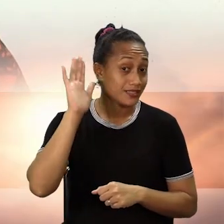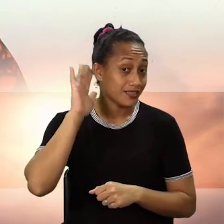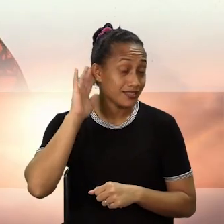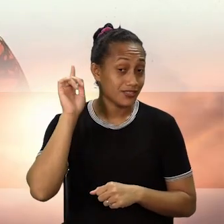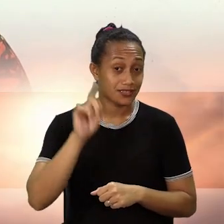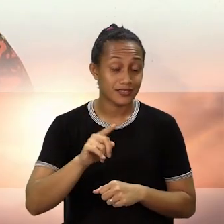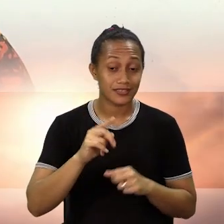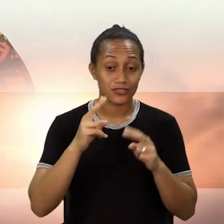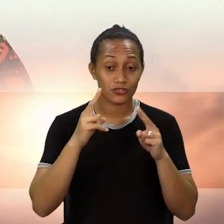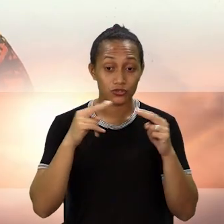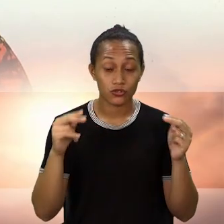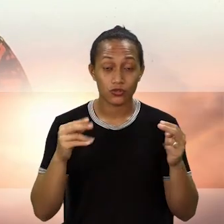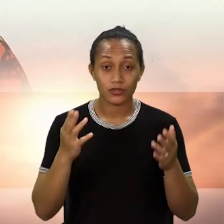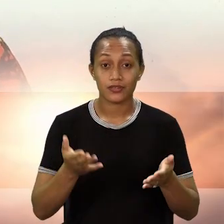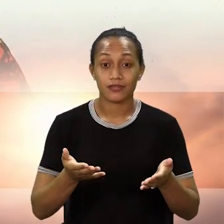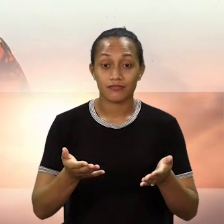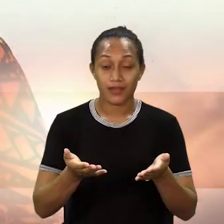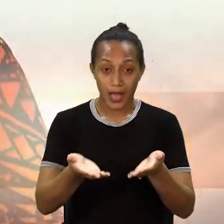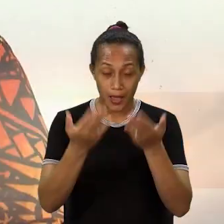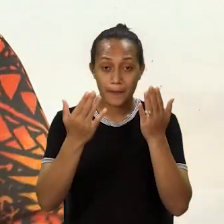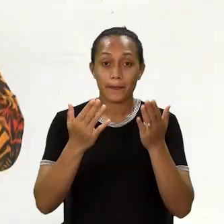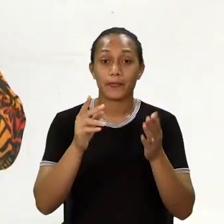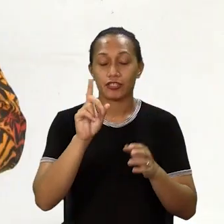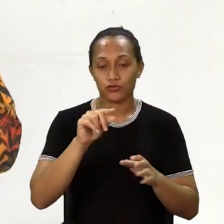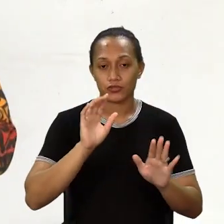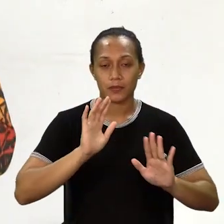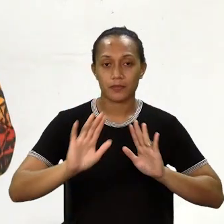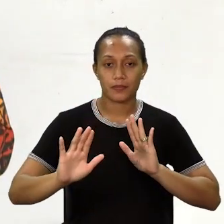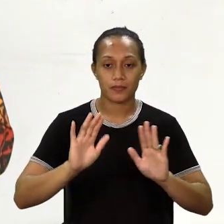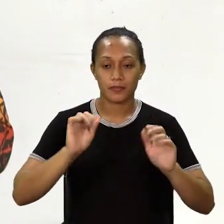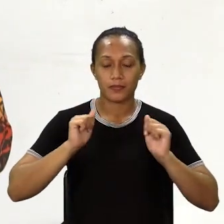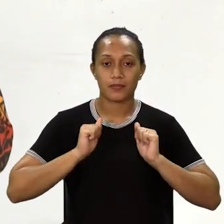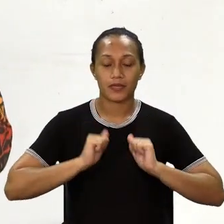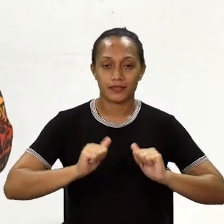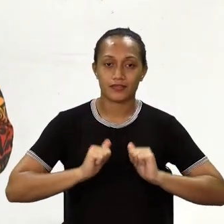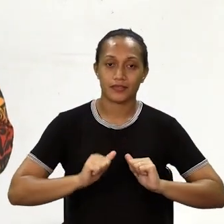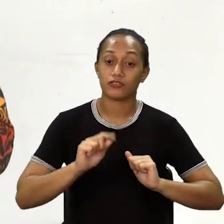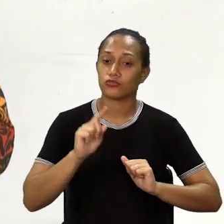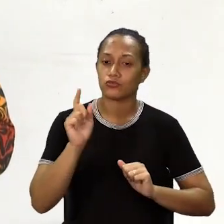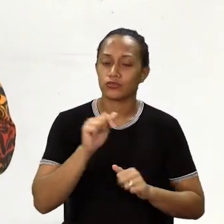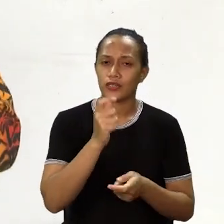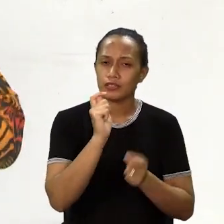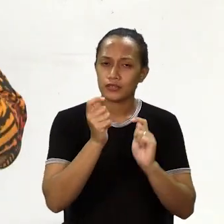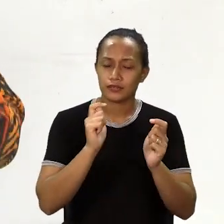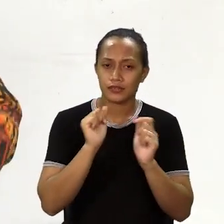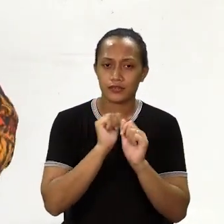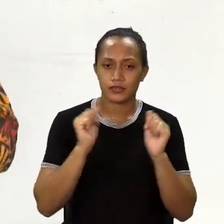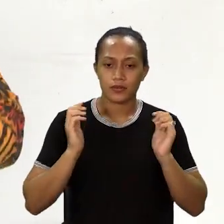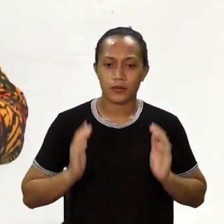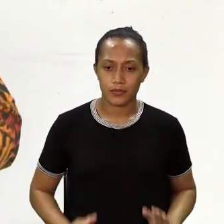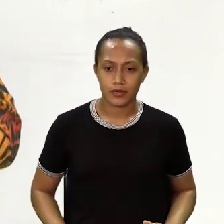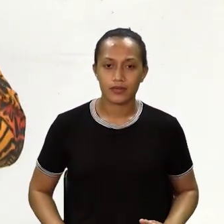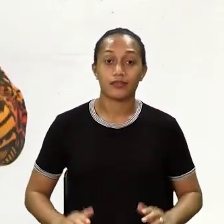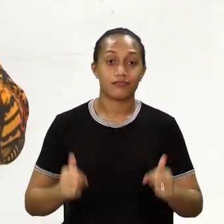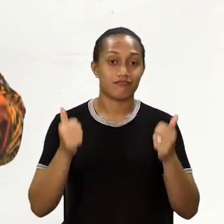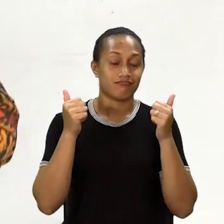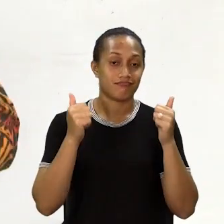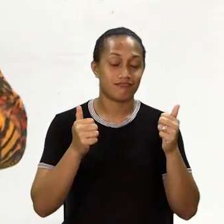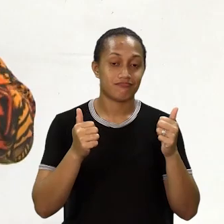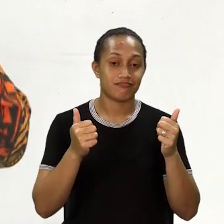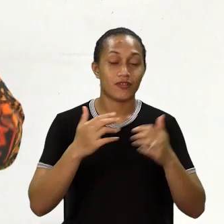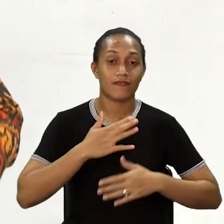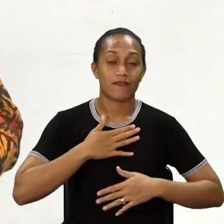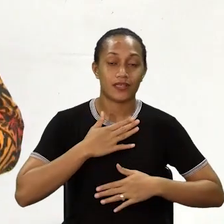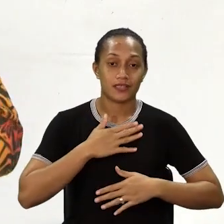I want you to listen to this song. Get up and do some exercise. We need to test that our